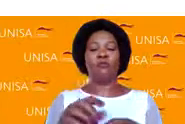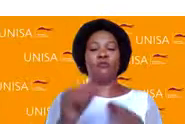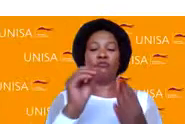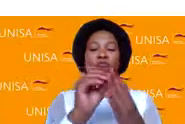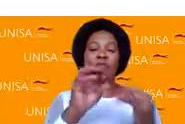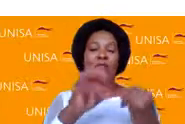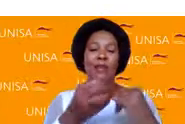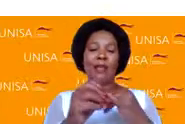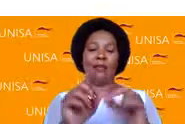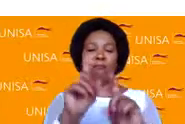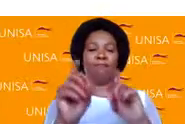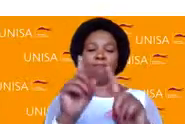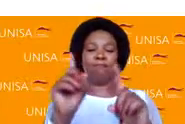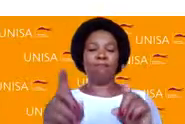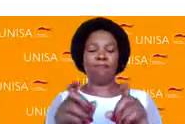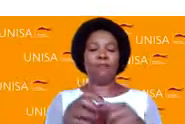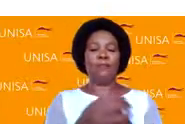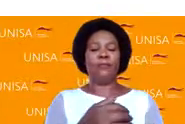new upgraded system.